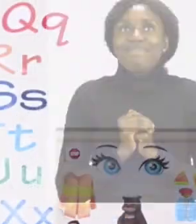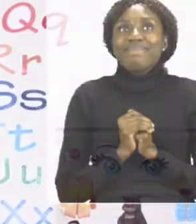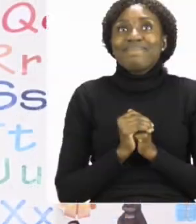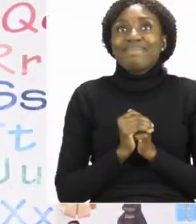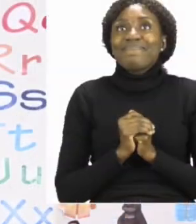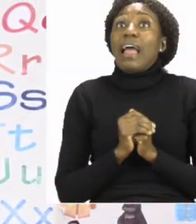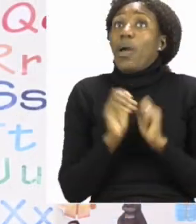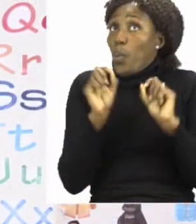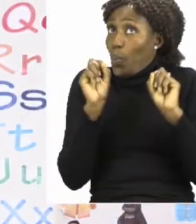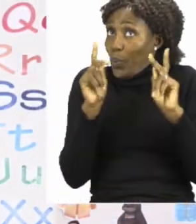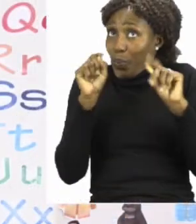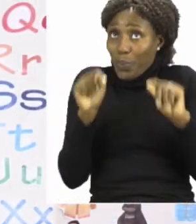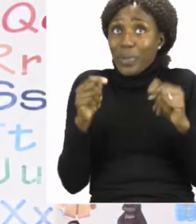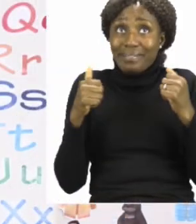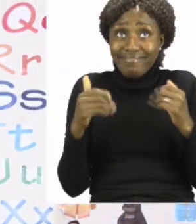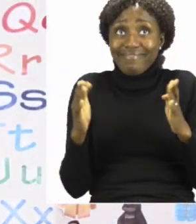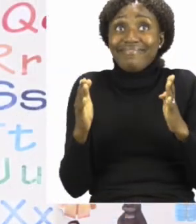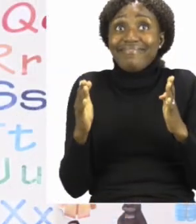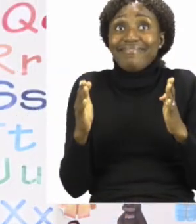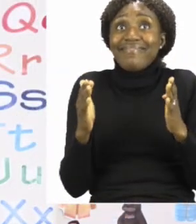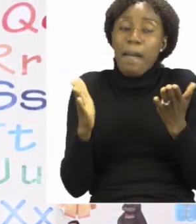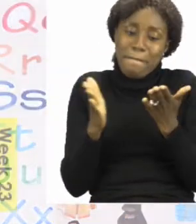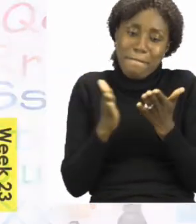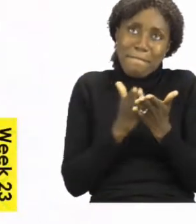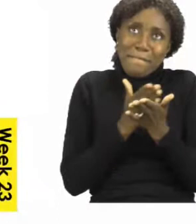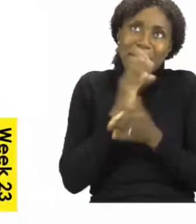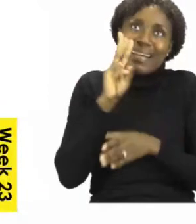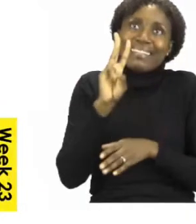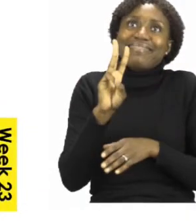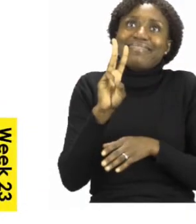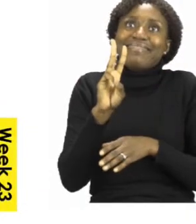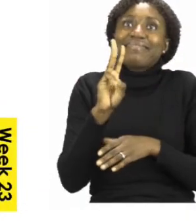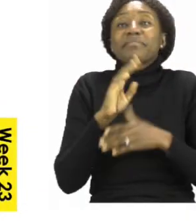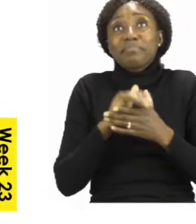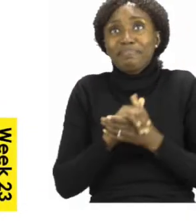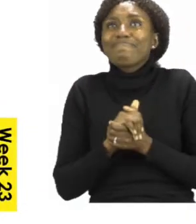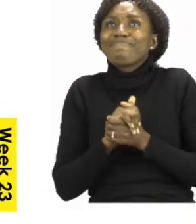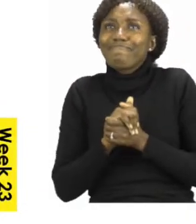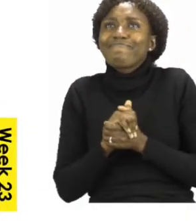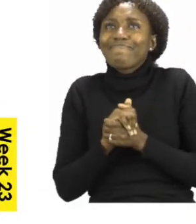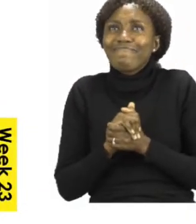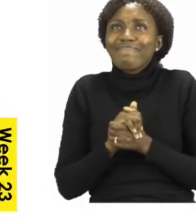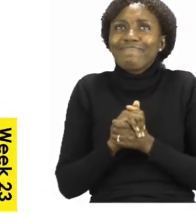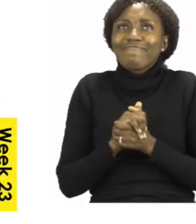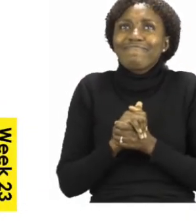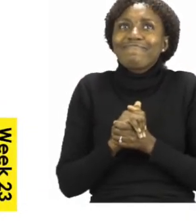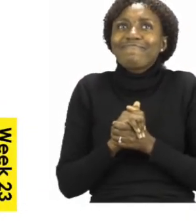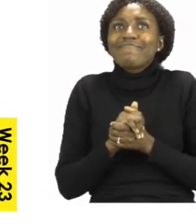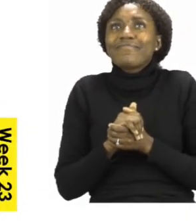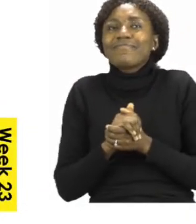Now, boys and girls, let us start our lesson by going to page 3. On page 3, we are going to be